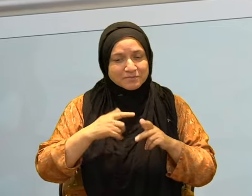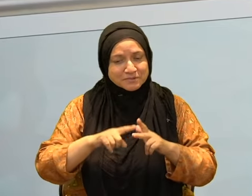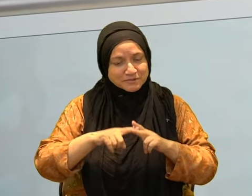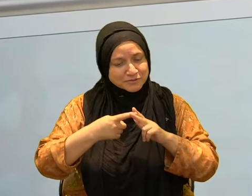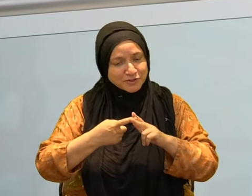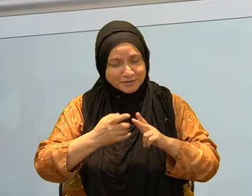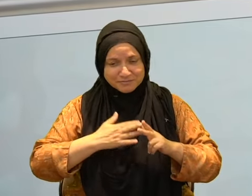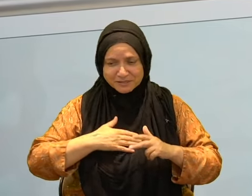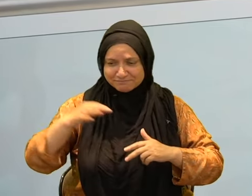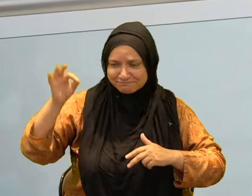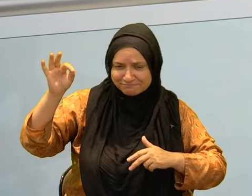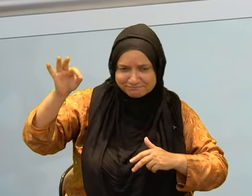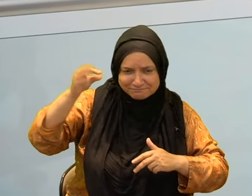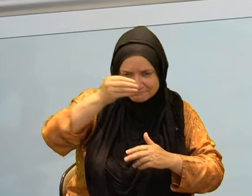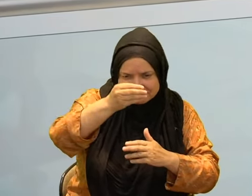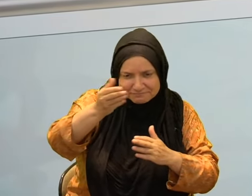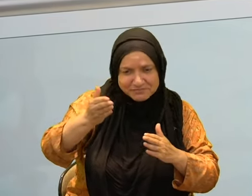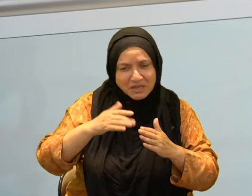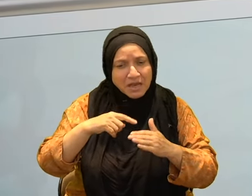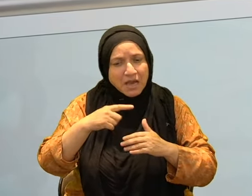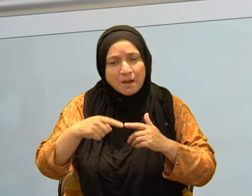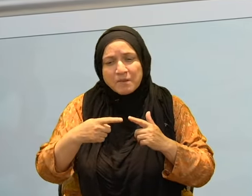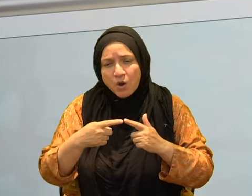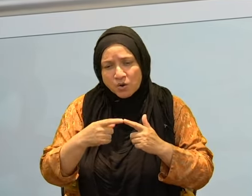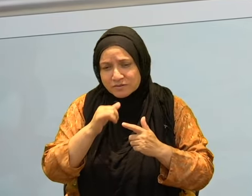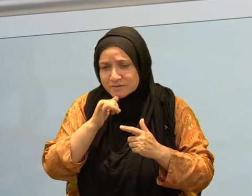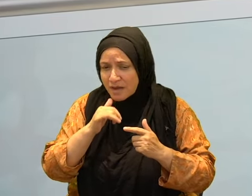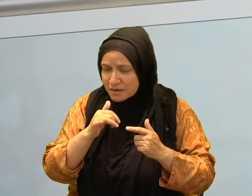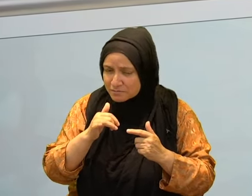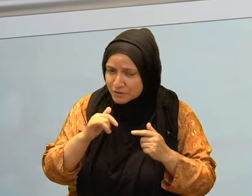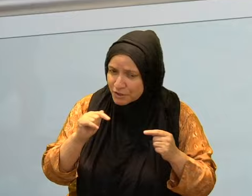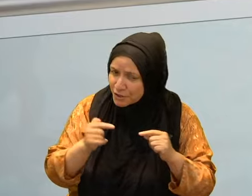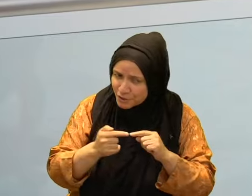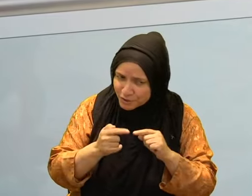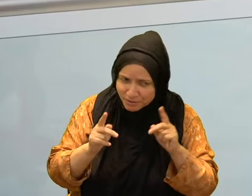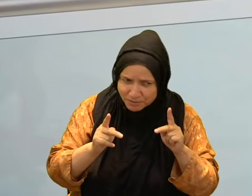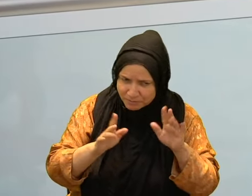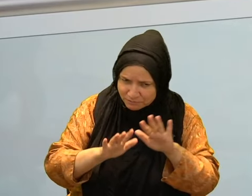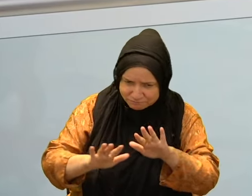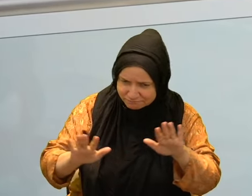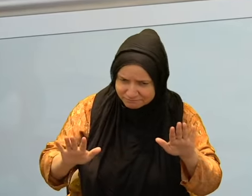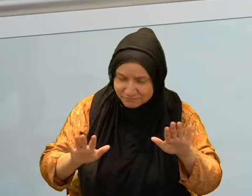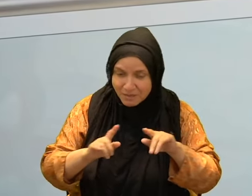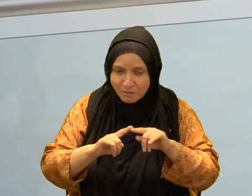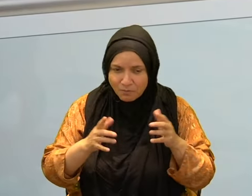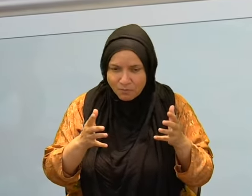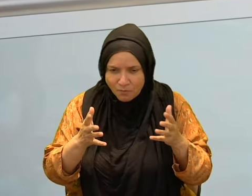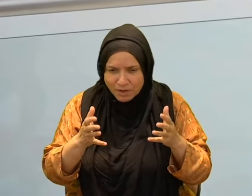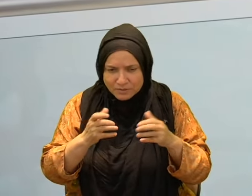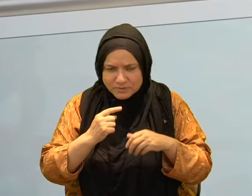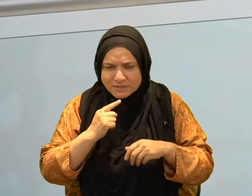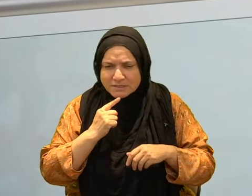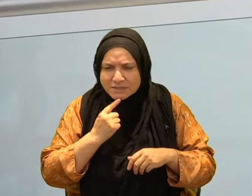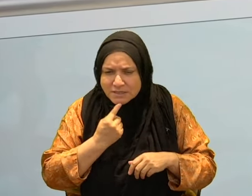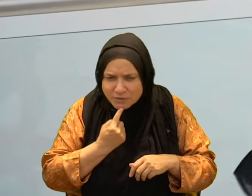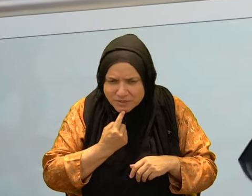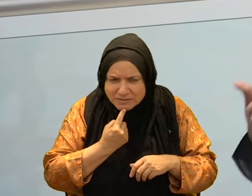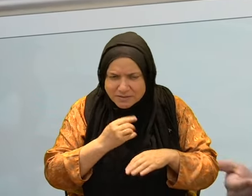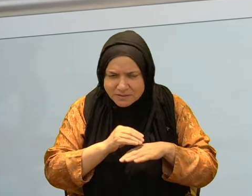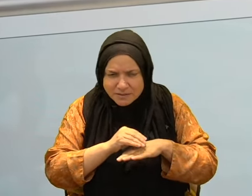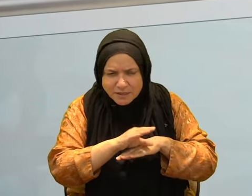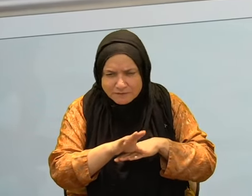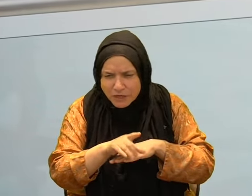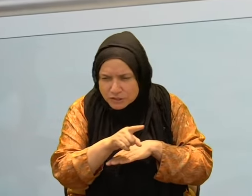to injure, not to hurt, but bi-idhnillahi ta'ala to sincerely advise myself and everyone in regards to just some